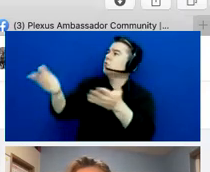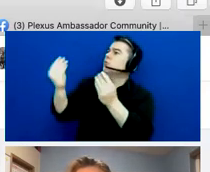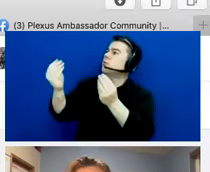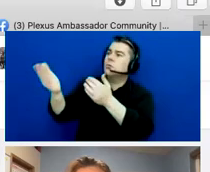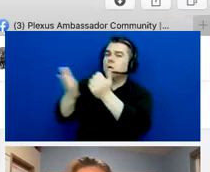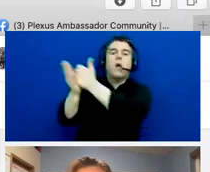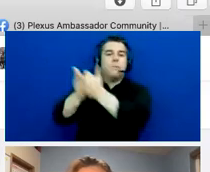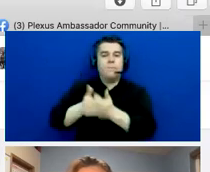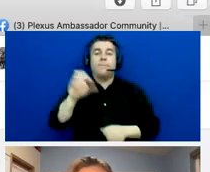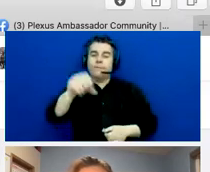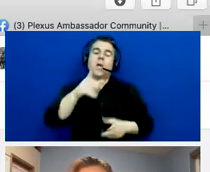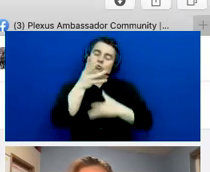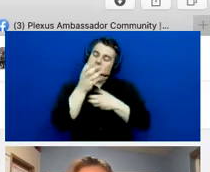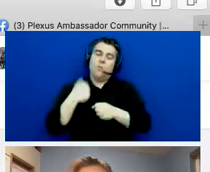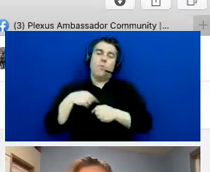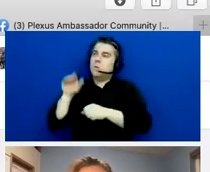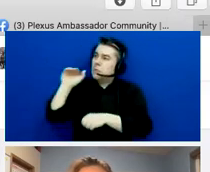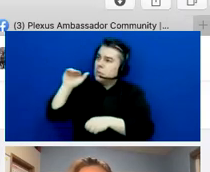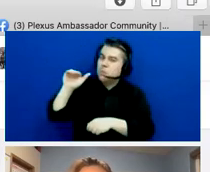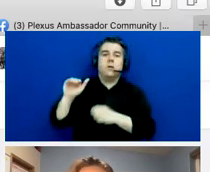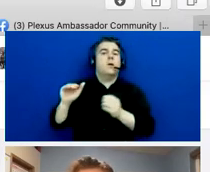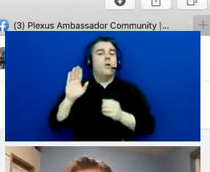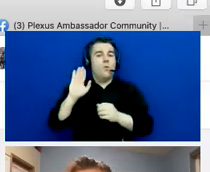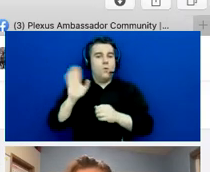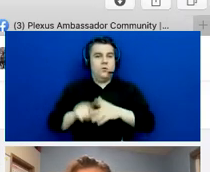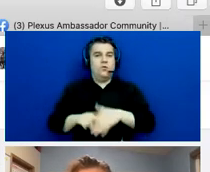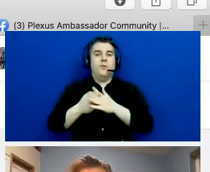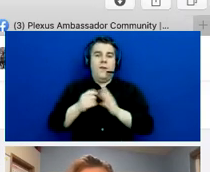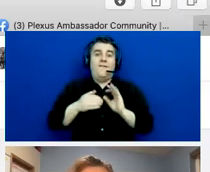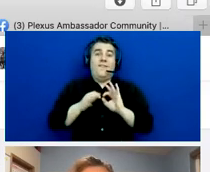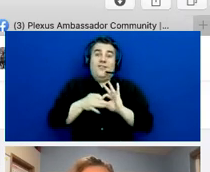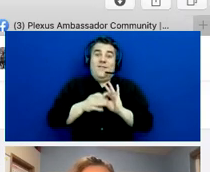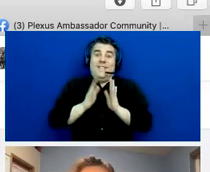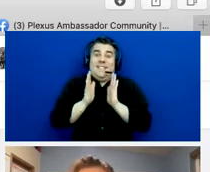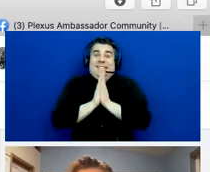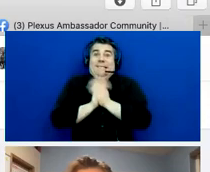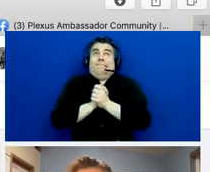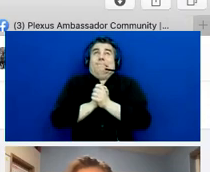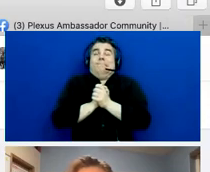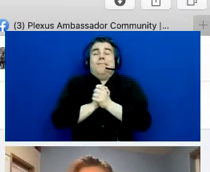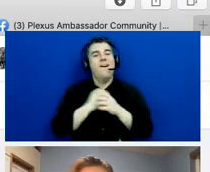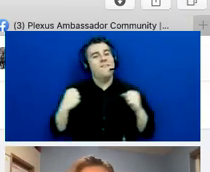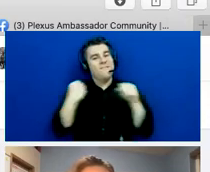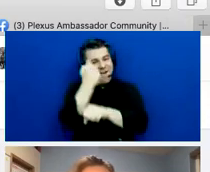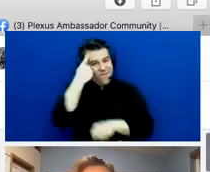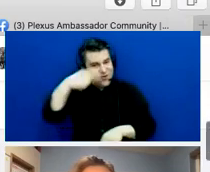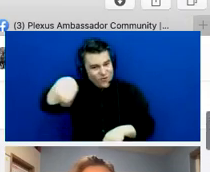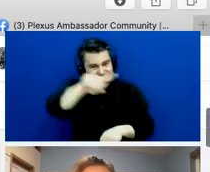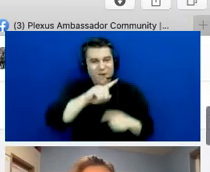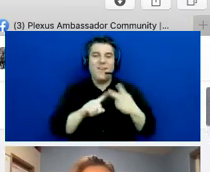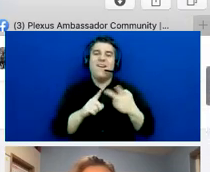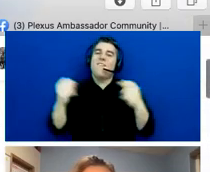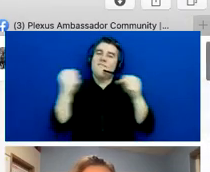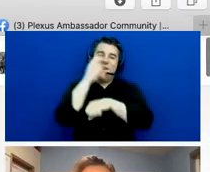trust me, we are working on them to start having interpreters. So we're fighting for you, and we're fighting for that